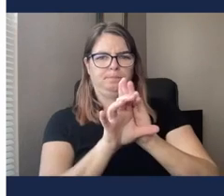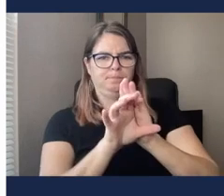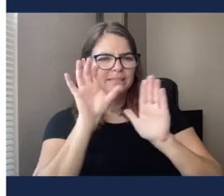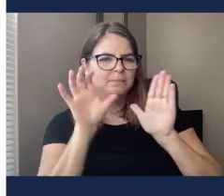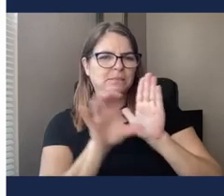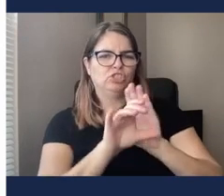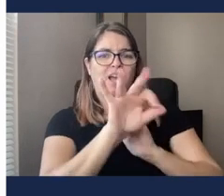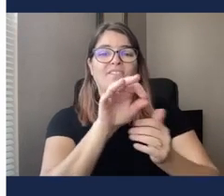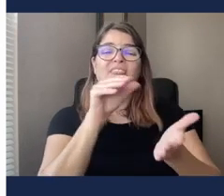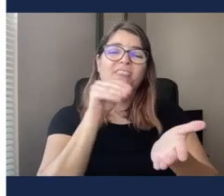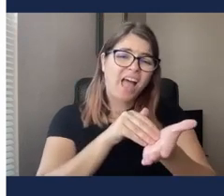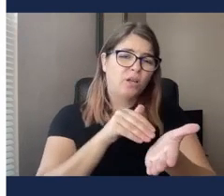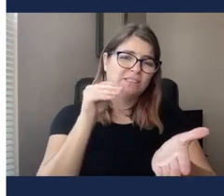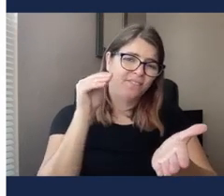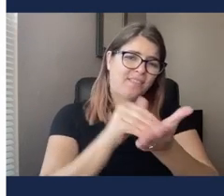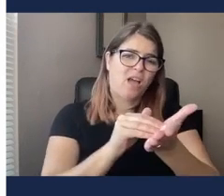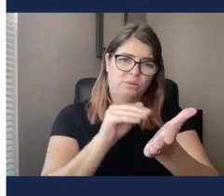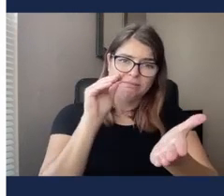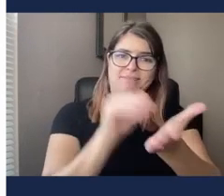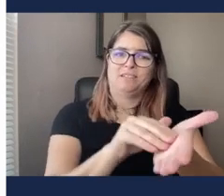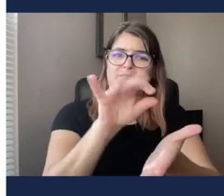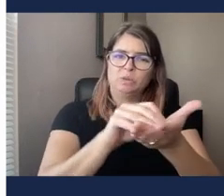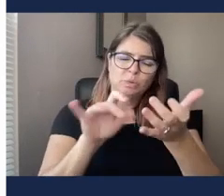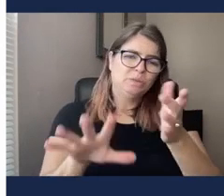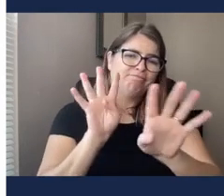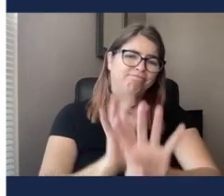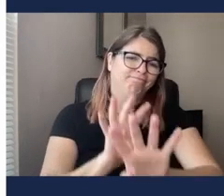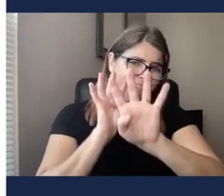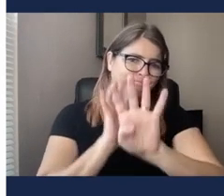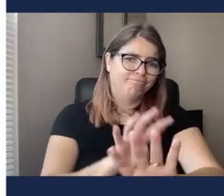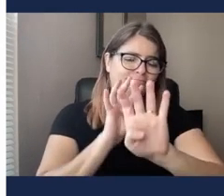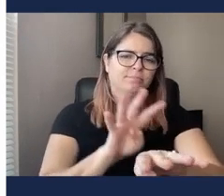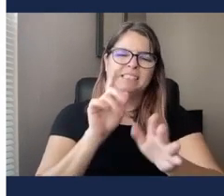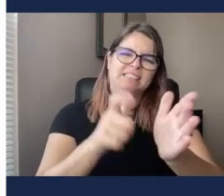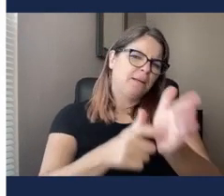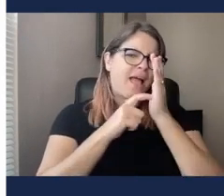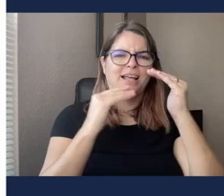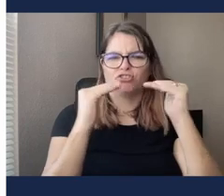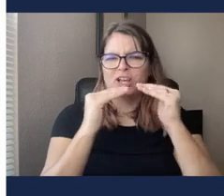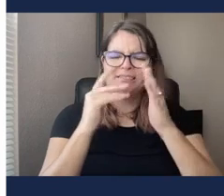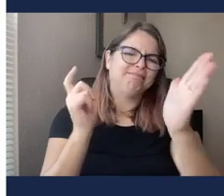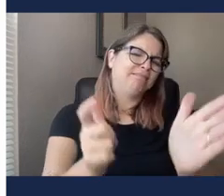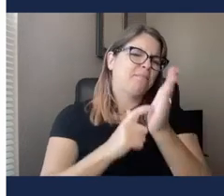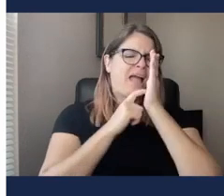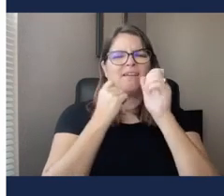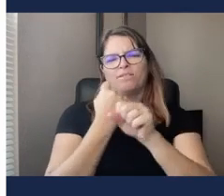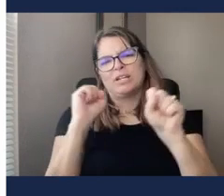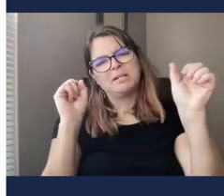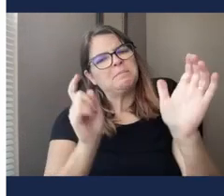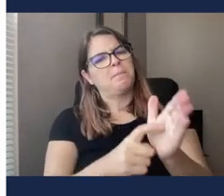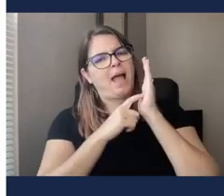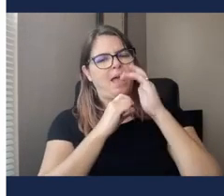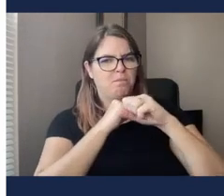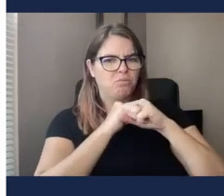the thousands taking to the streets to demand justice, to demand freedom, to demand equal protection under the